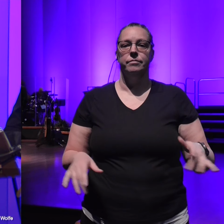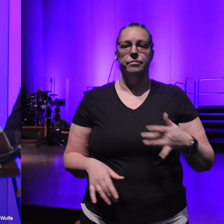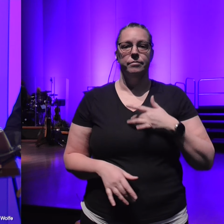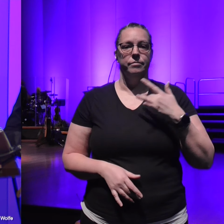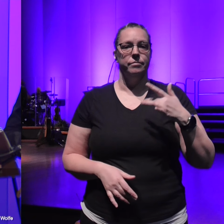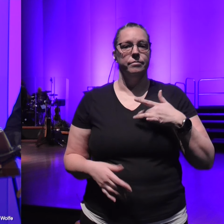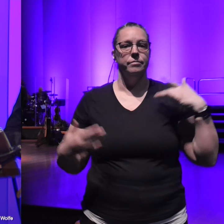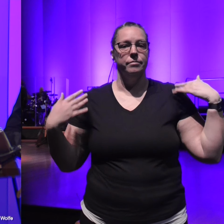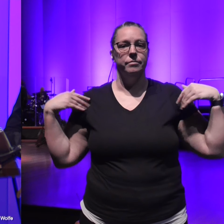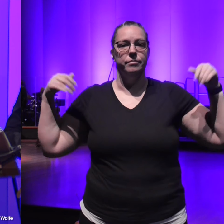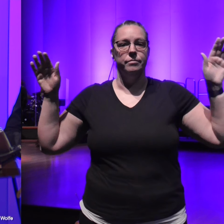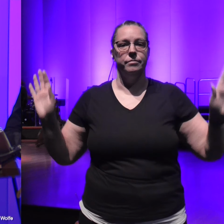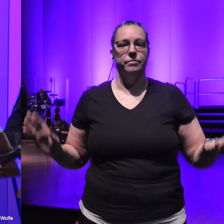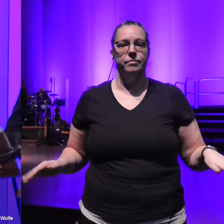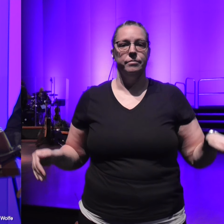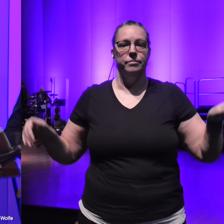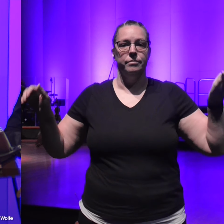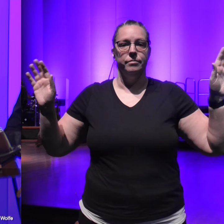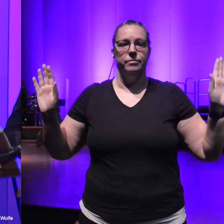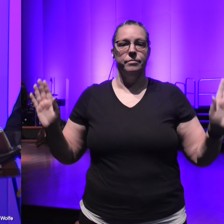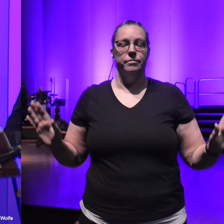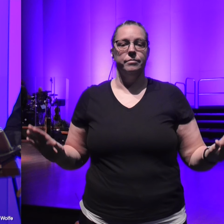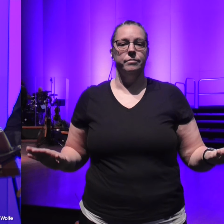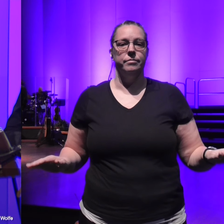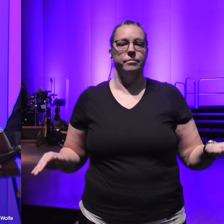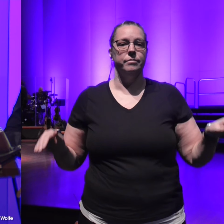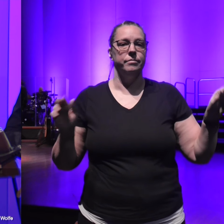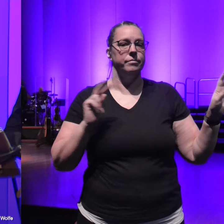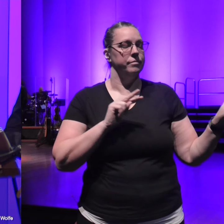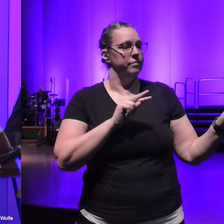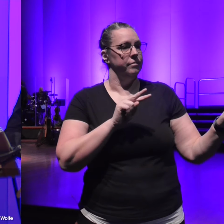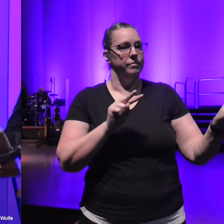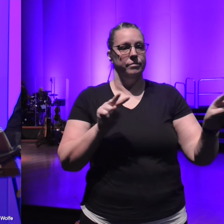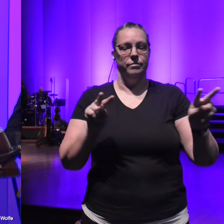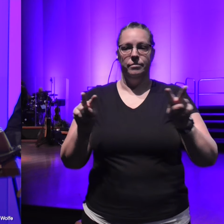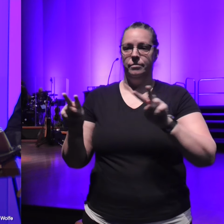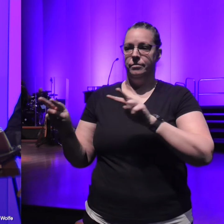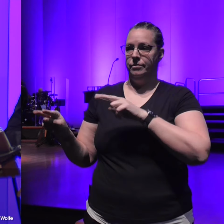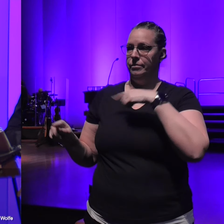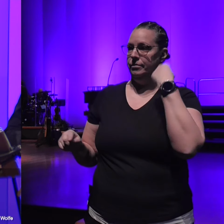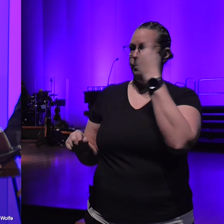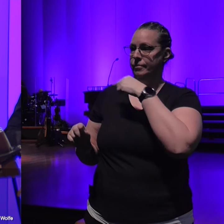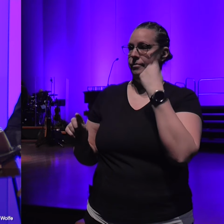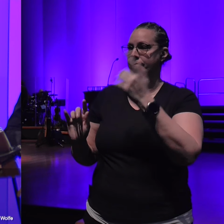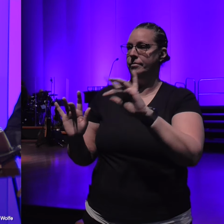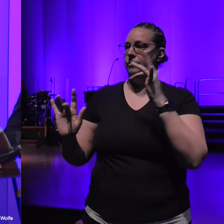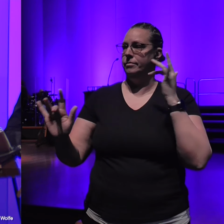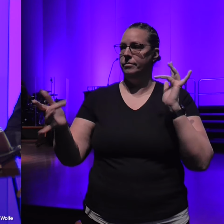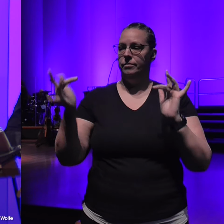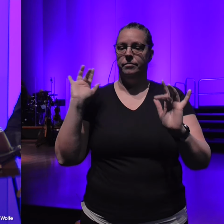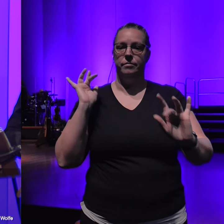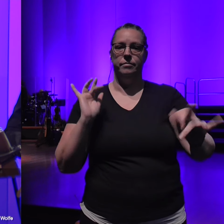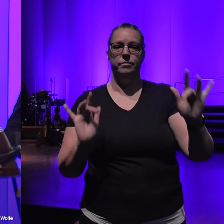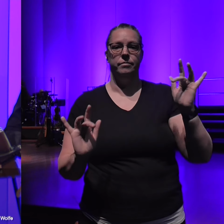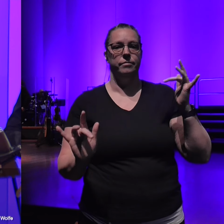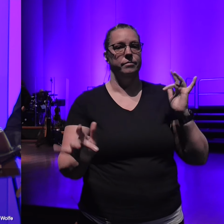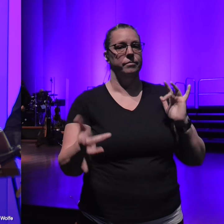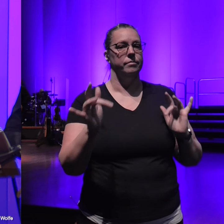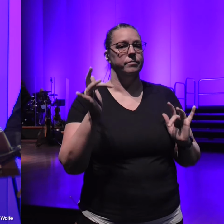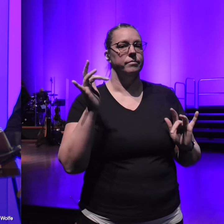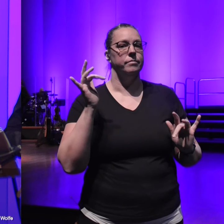grace. I can hear the brush of angel wings. I see glory on